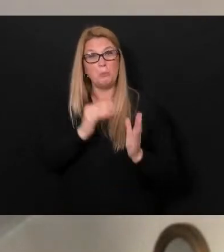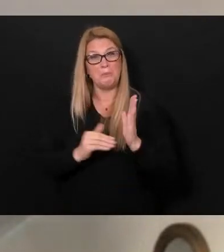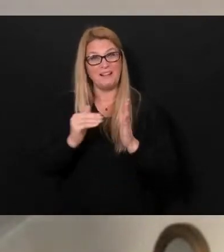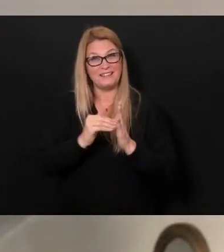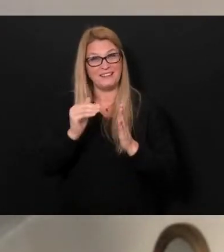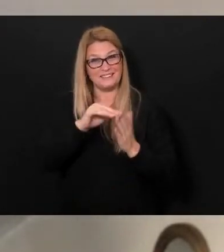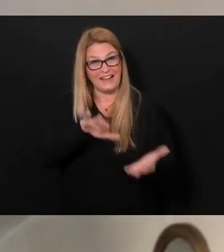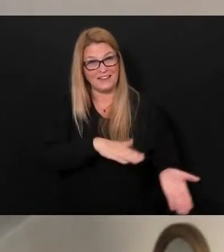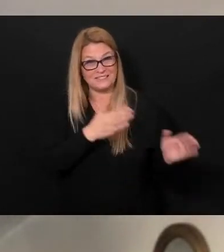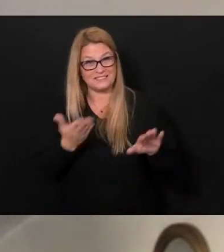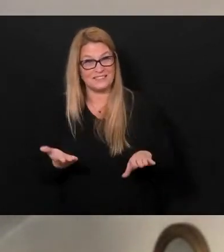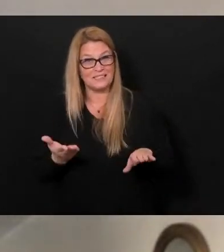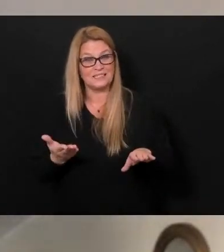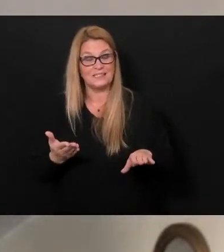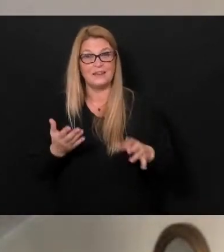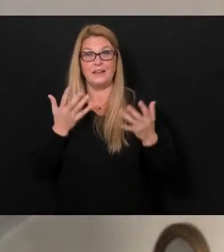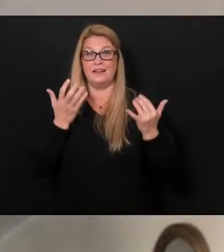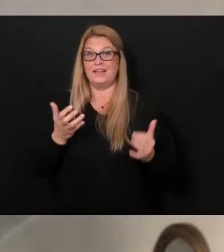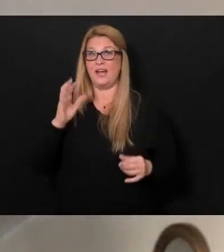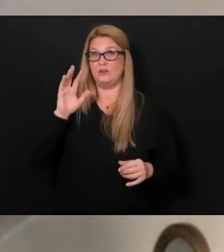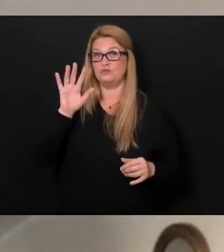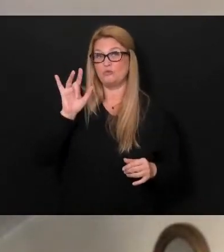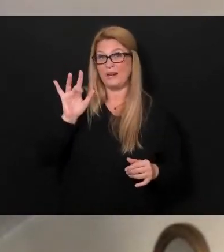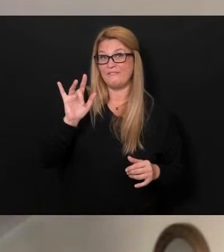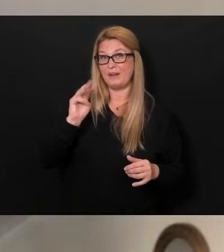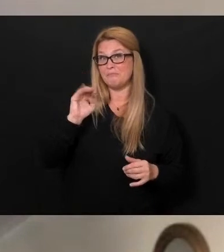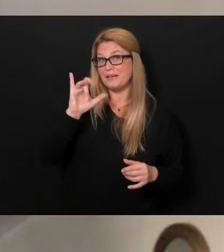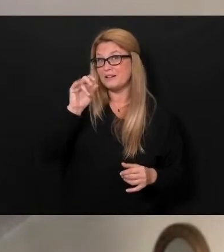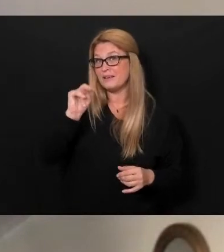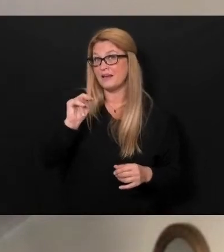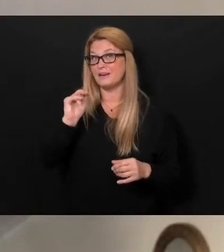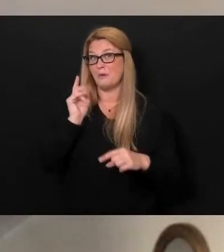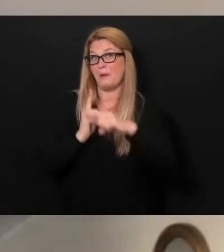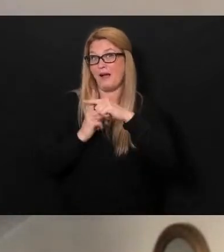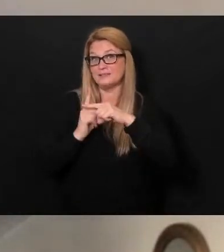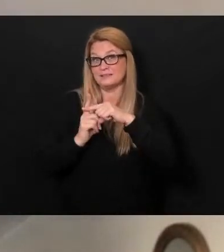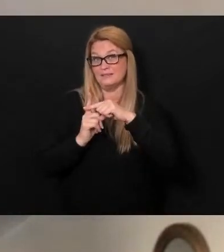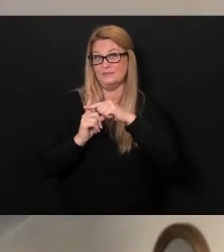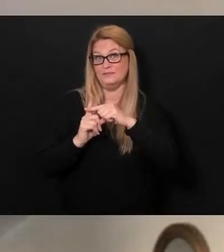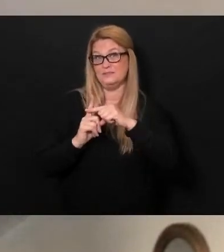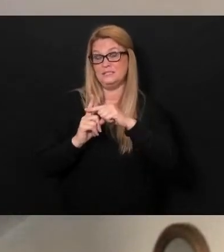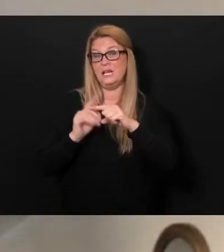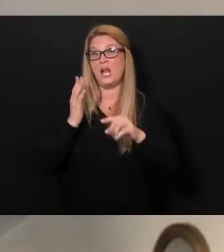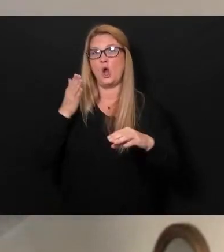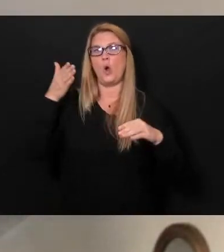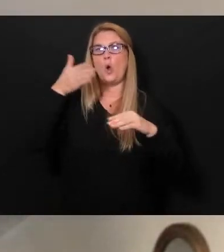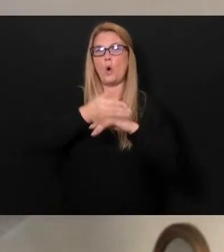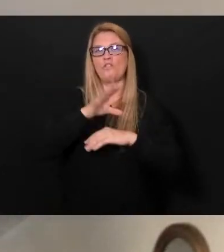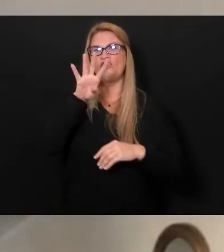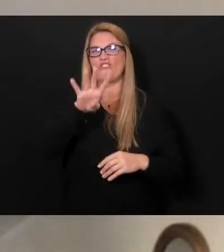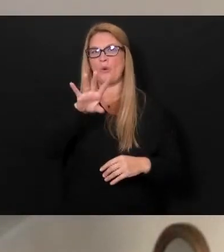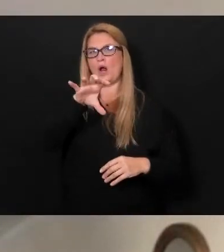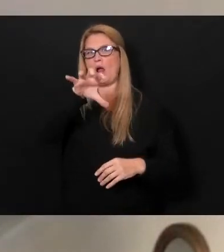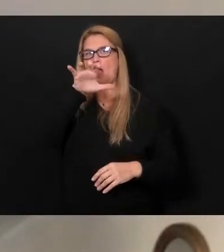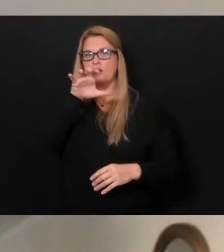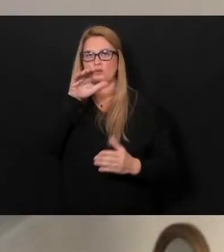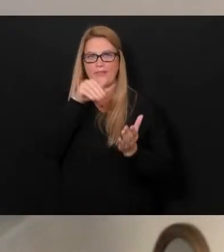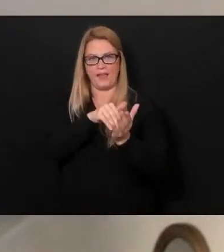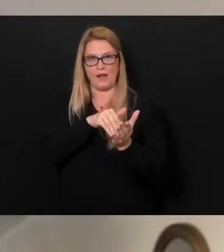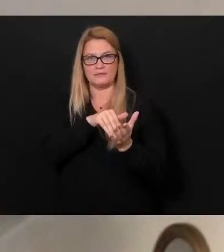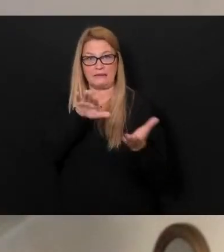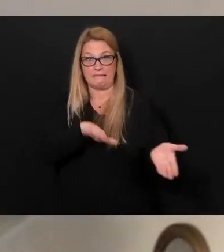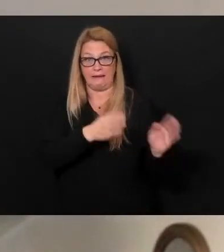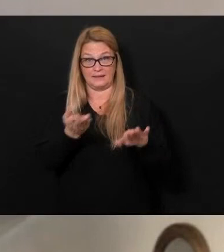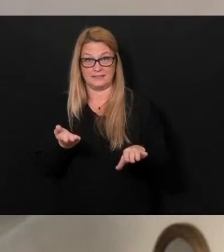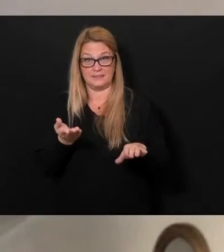we're approaching 25 million cases of COVID-19 and over 400,000 deaths. And in West Virginia,